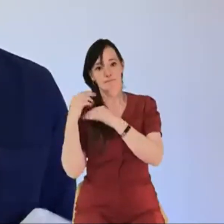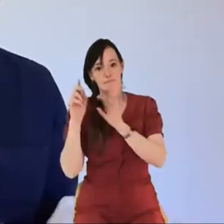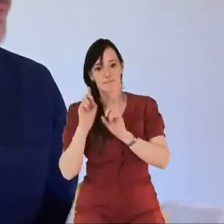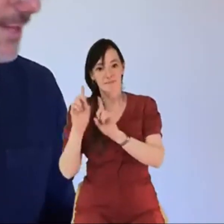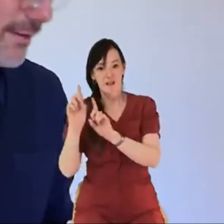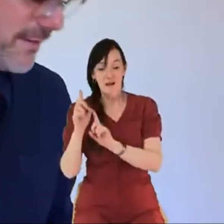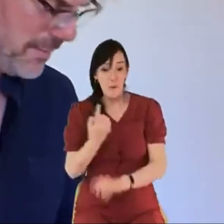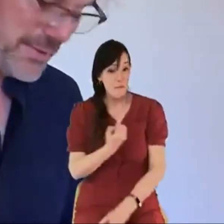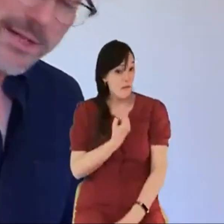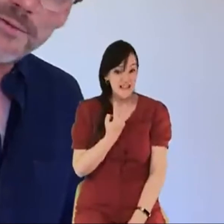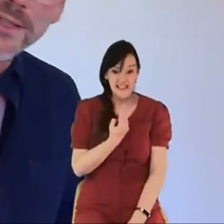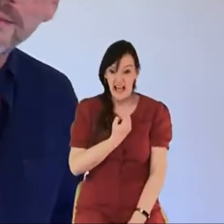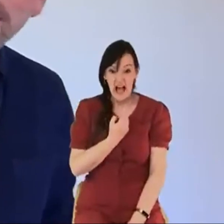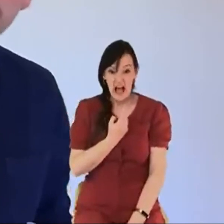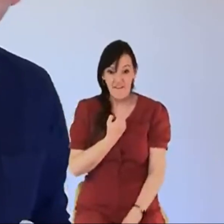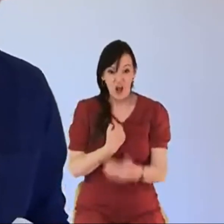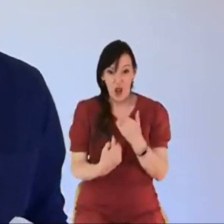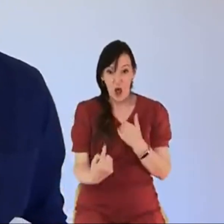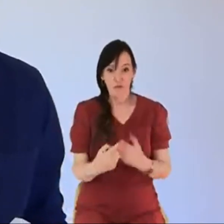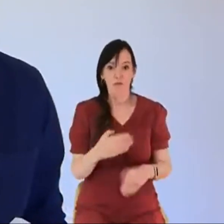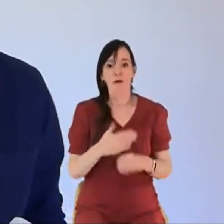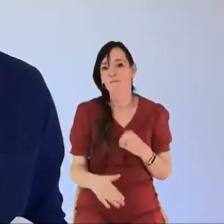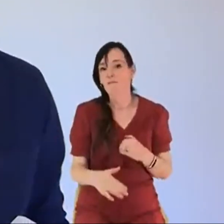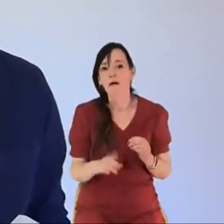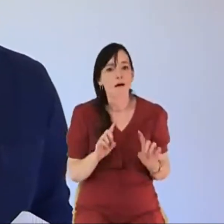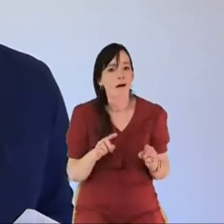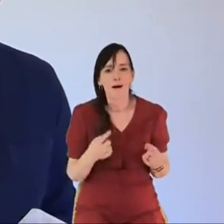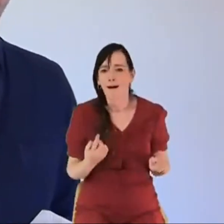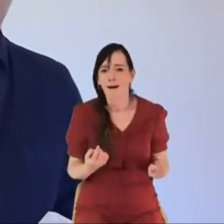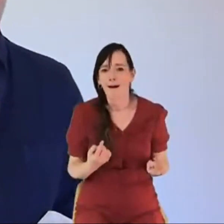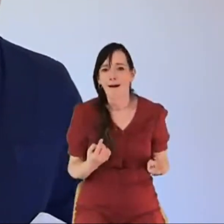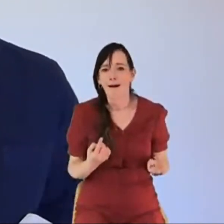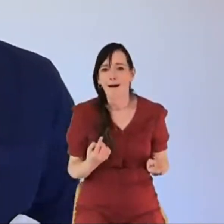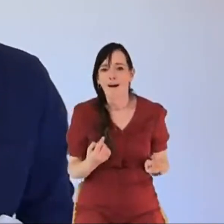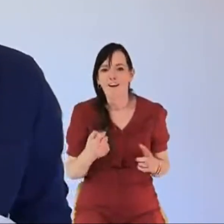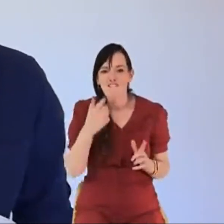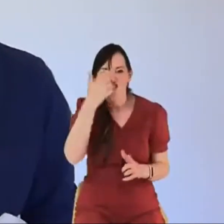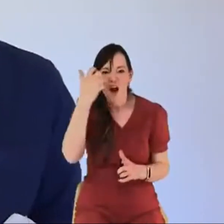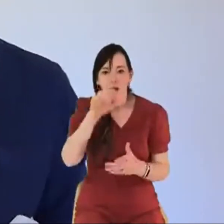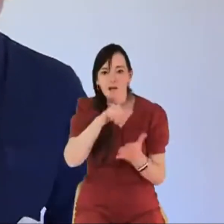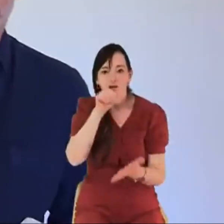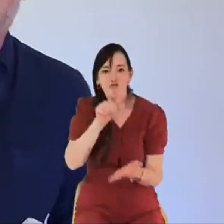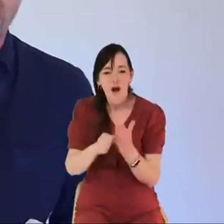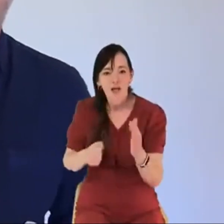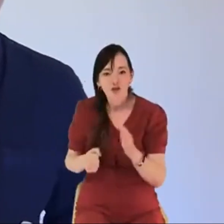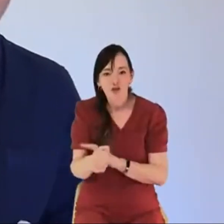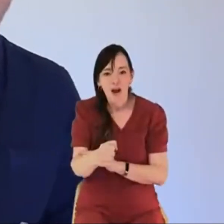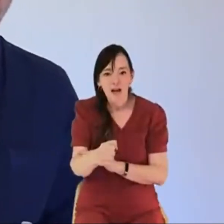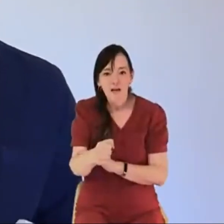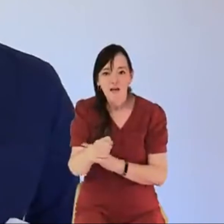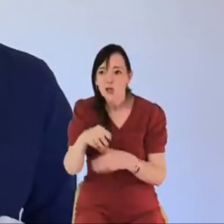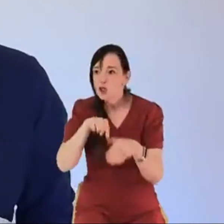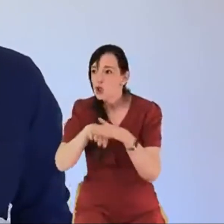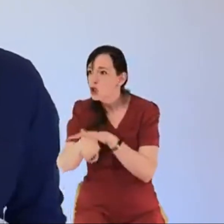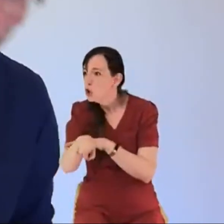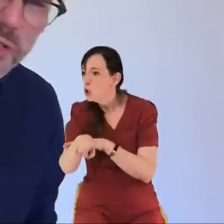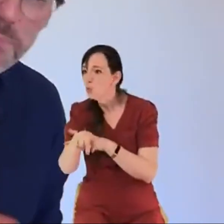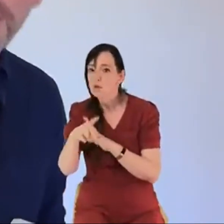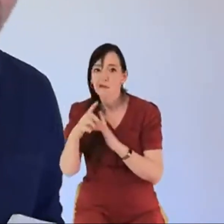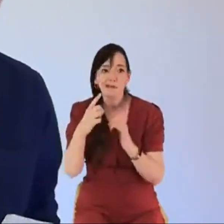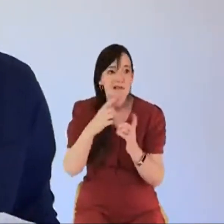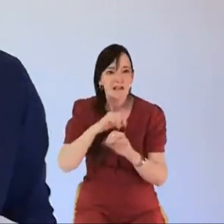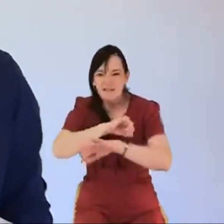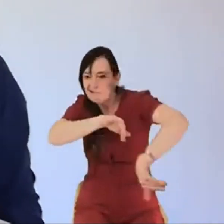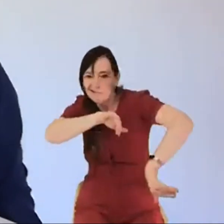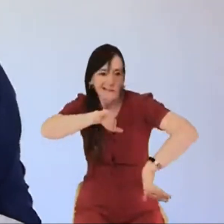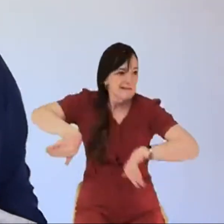by myself i was never going to make it to lords i was never going to get on the right train and find my way around the tube and push